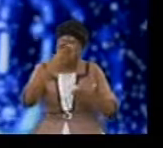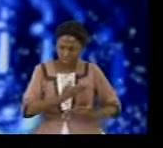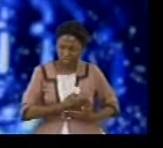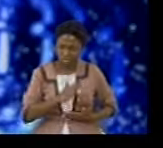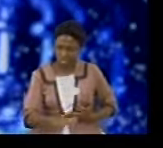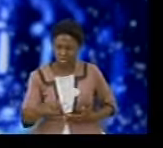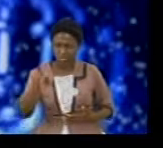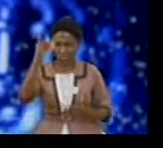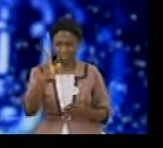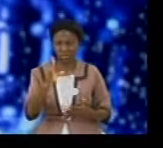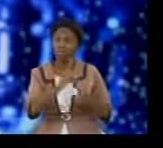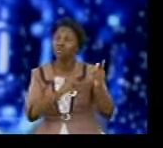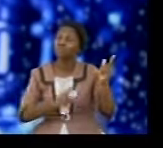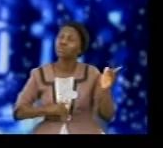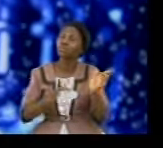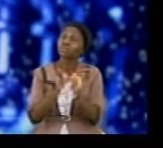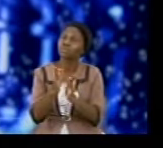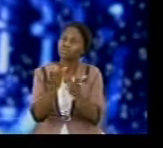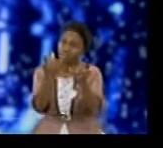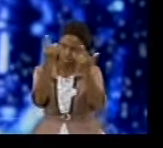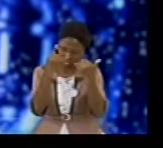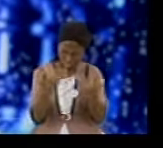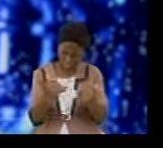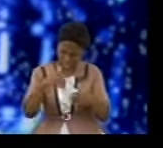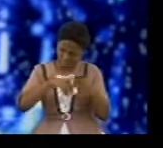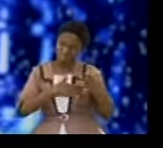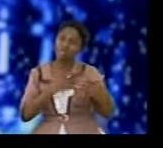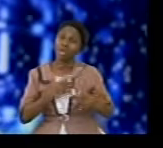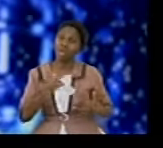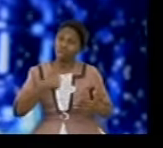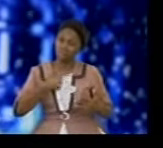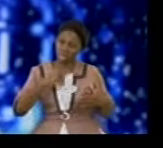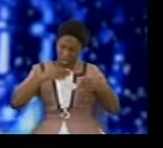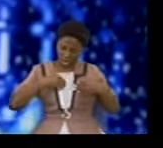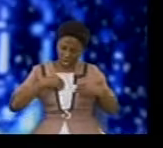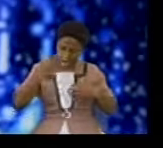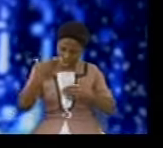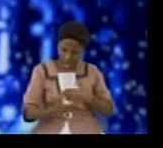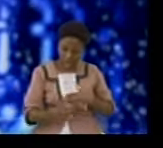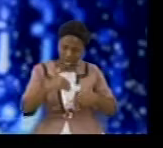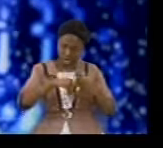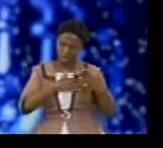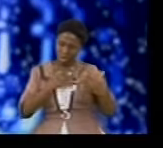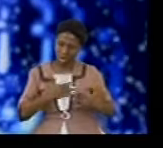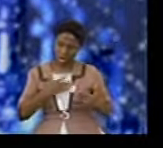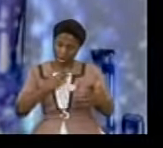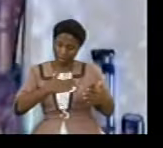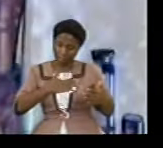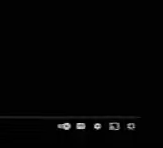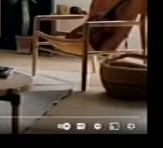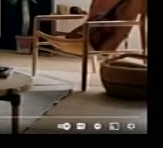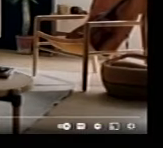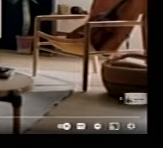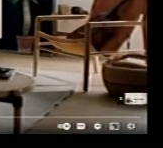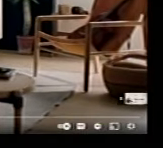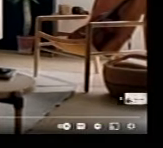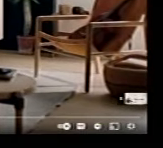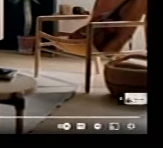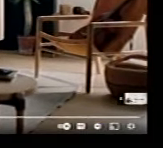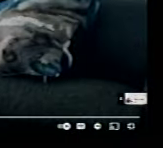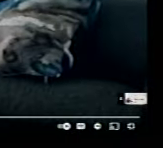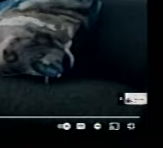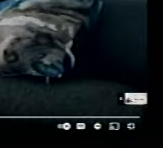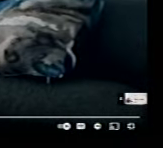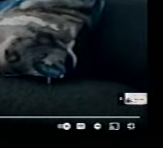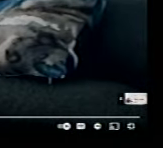come into my heart. I receive you in as my Lord and as my Savior this day. With DirecTV,